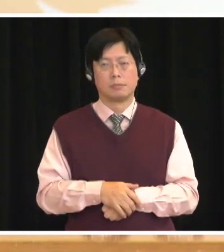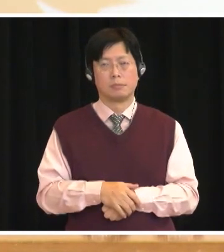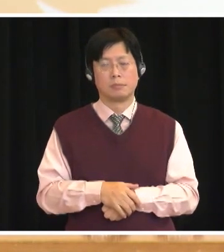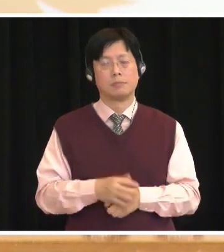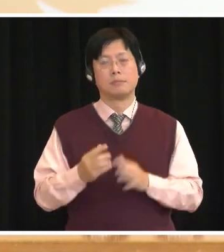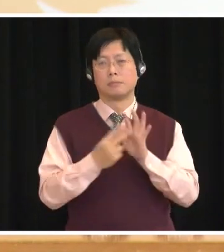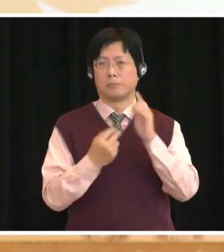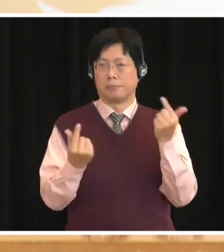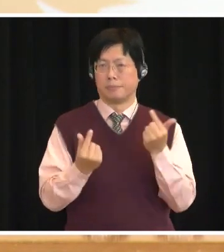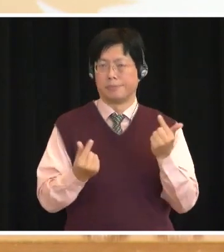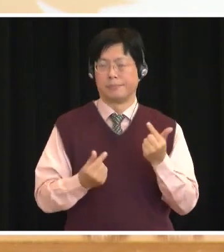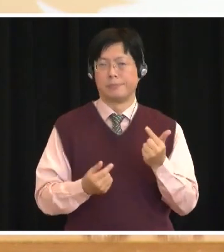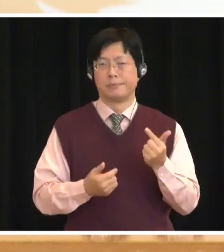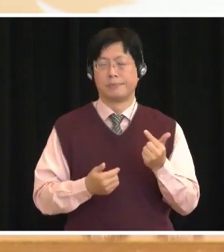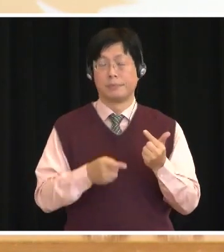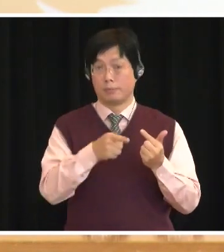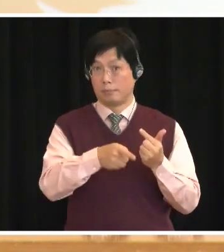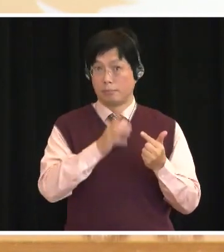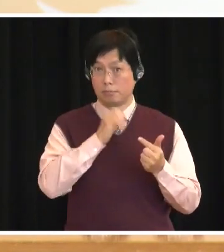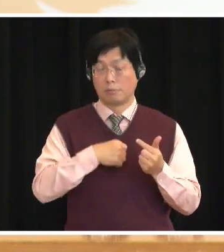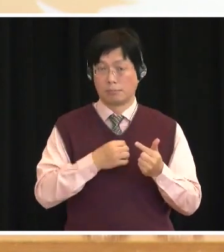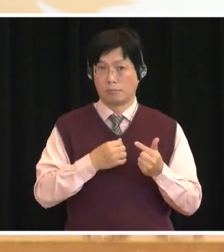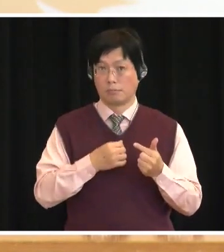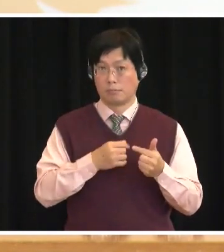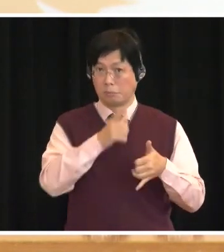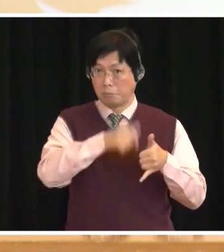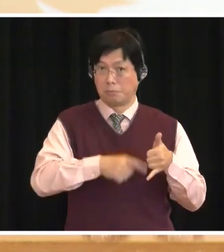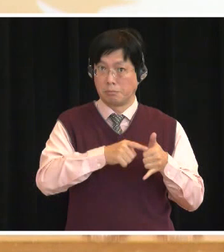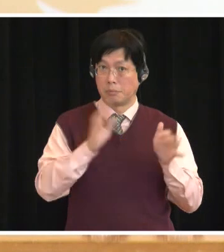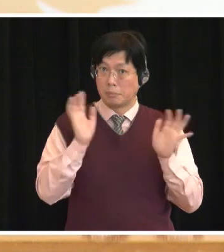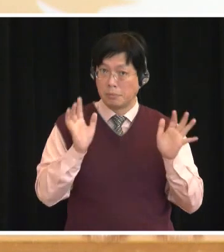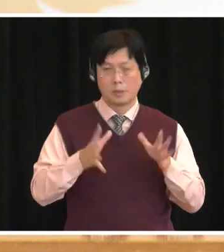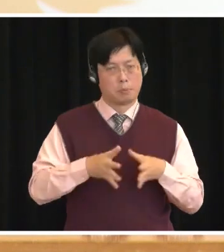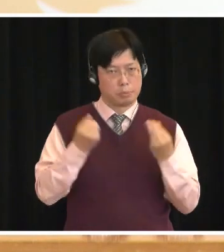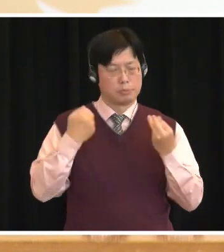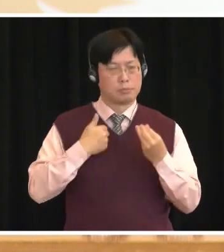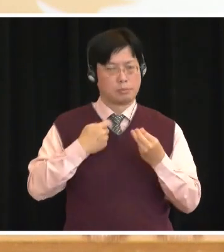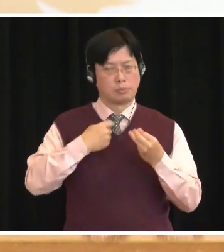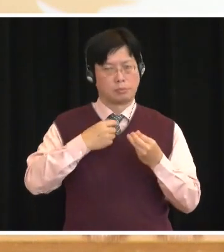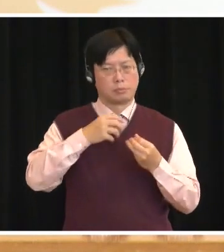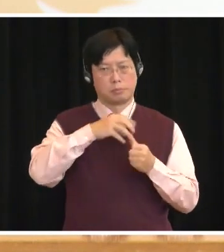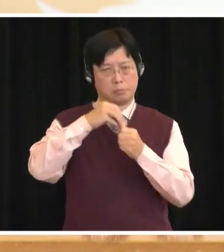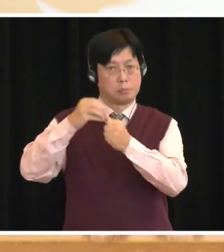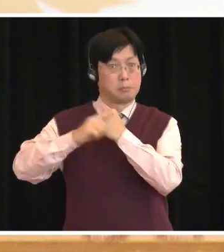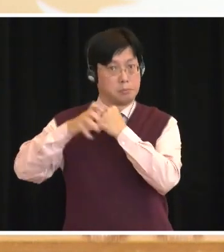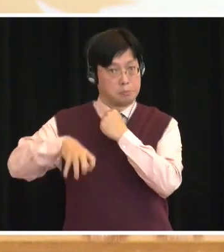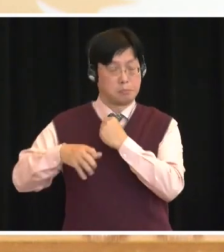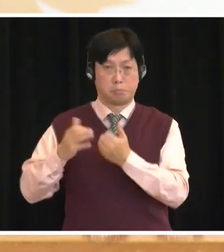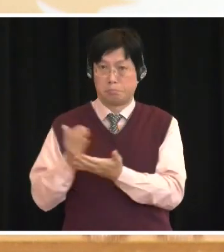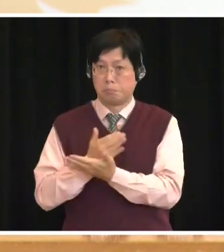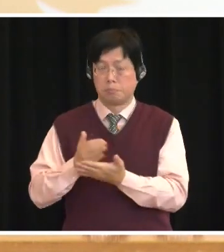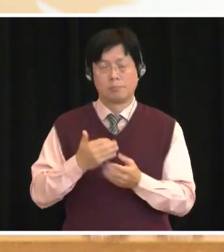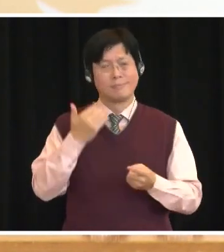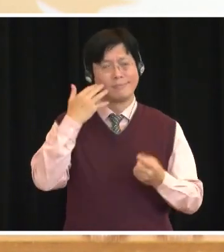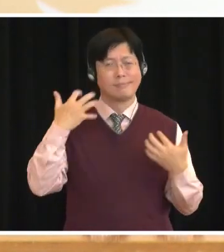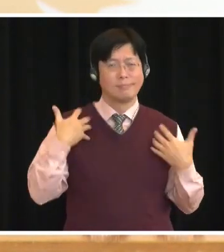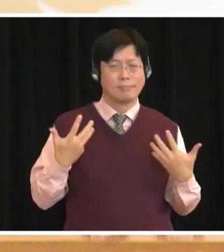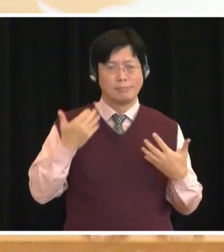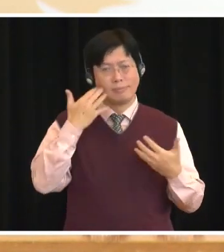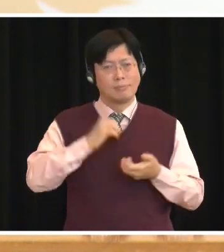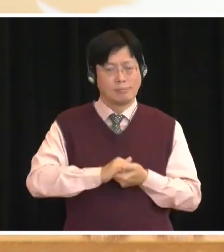court. And the question is who decides. Because in the process of trial, according to the